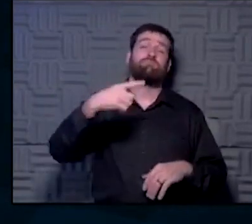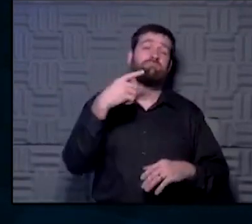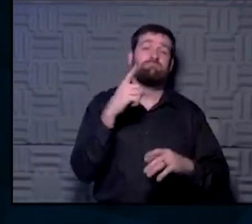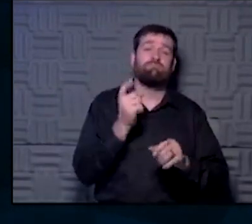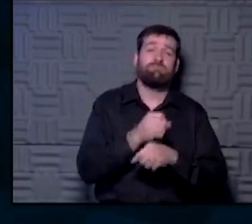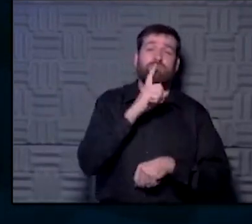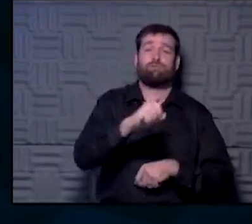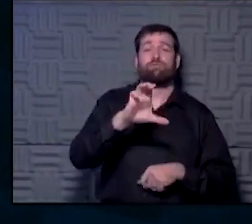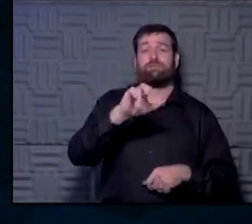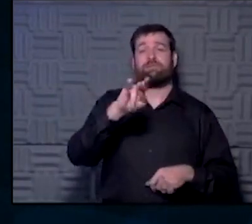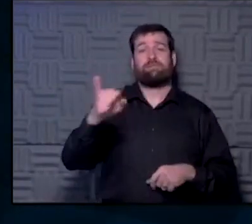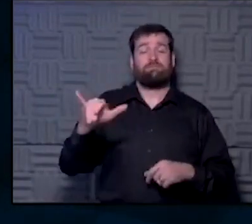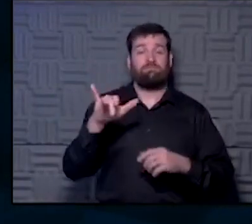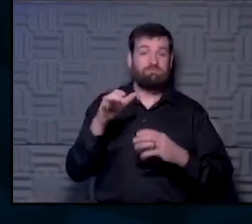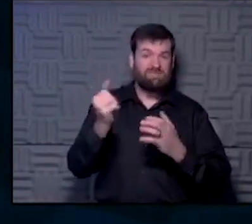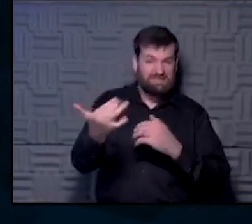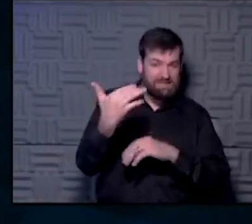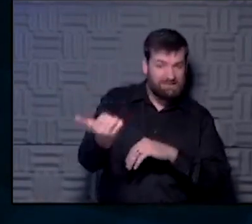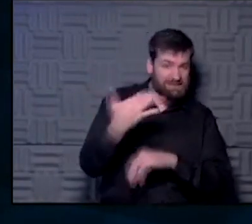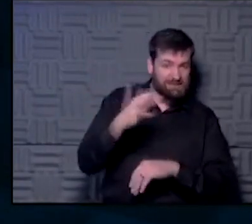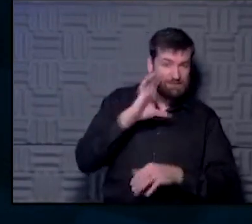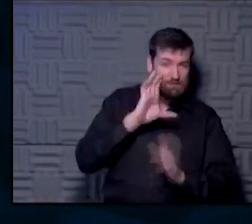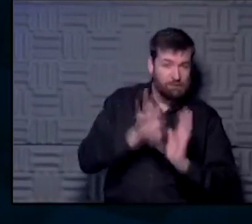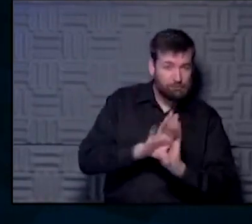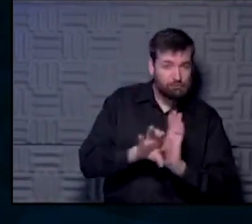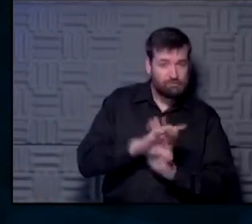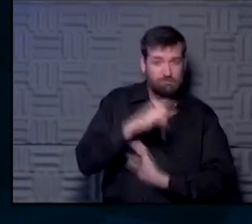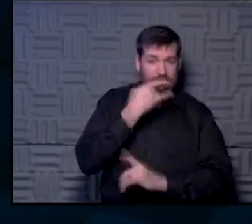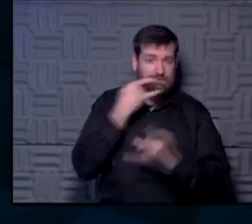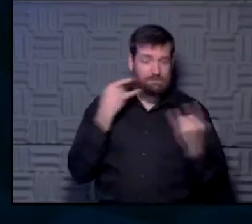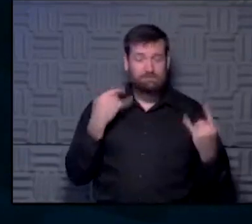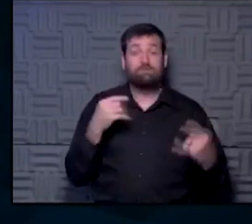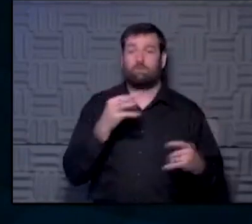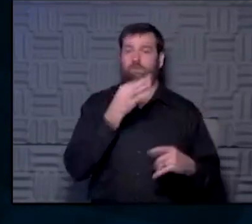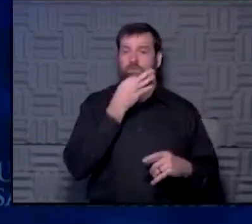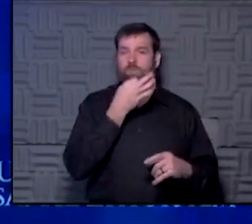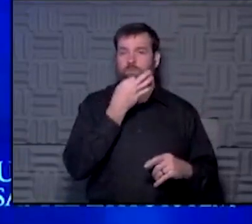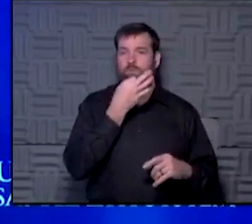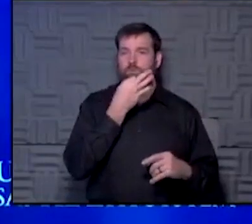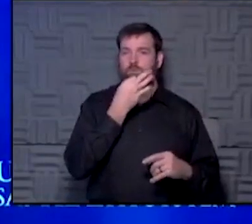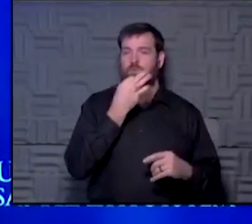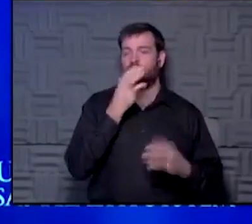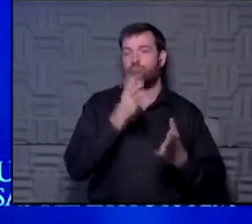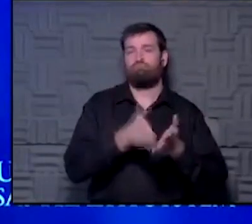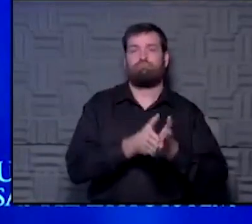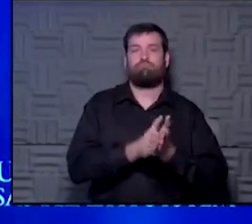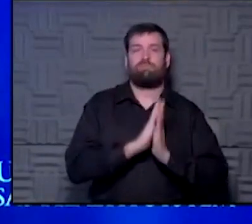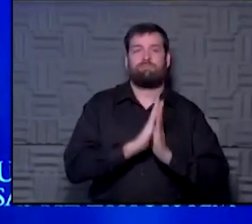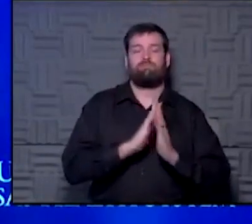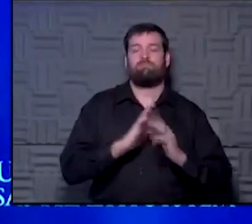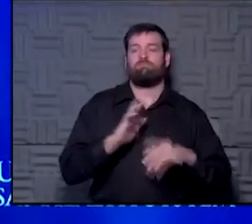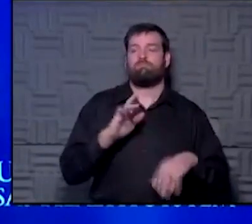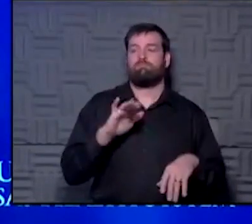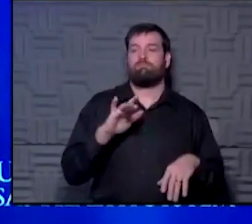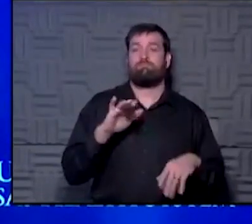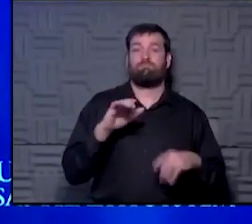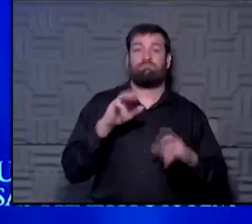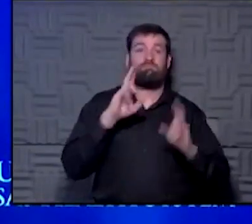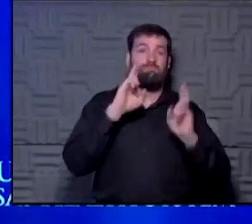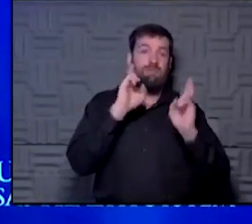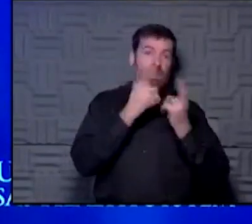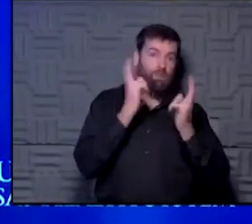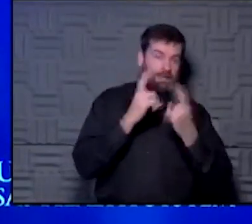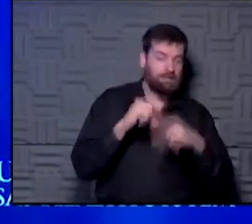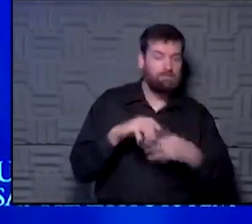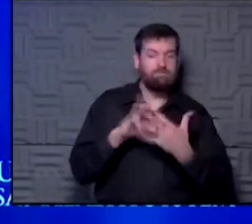that you keep sending us your masks photos. Pretty soon we're going to be asking you to send us some photos with Halloween and